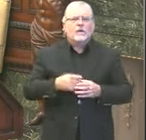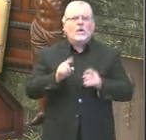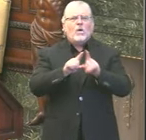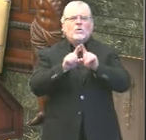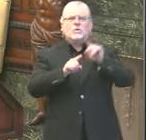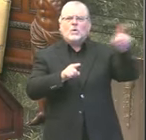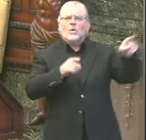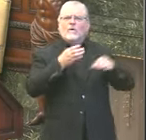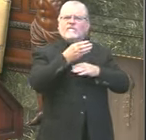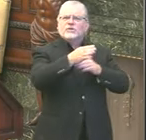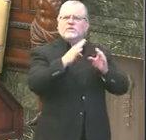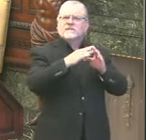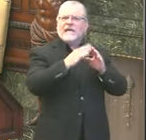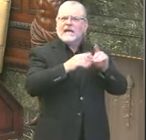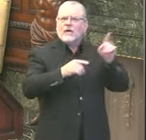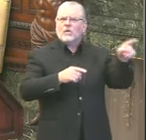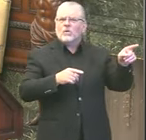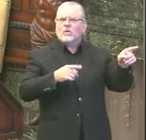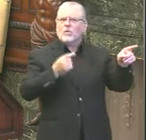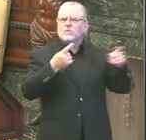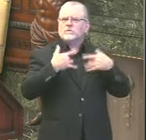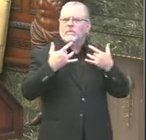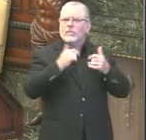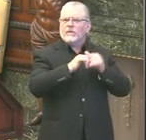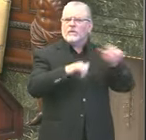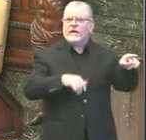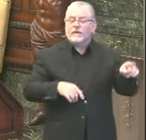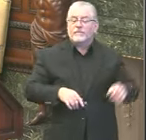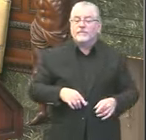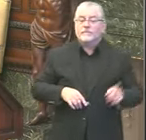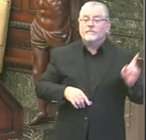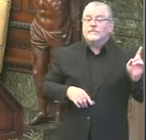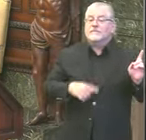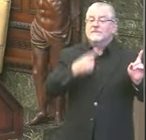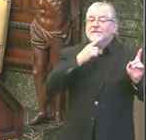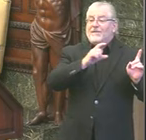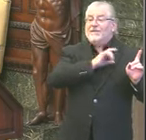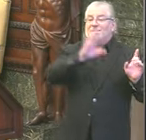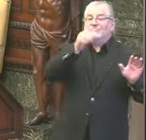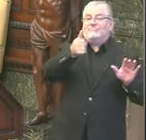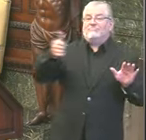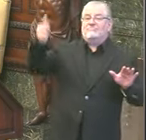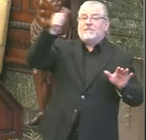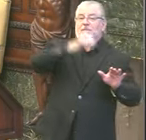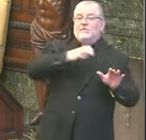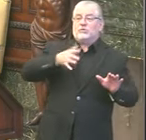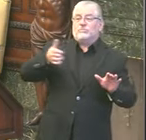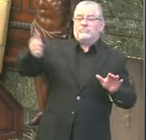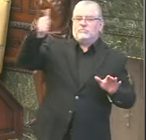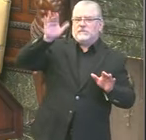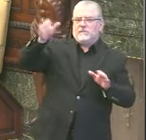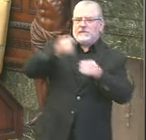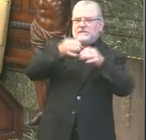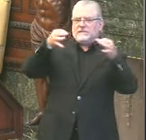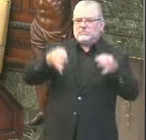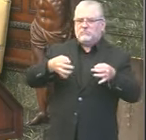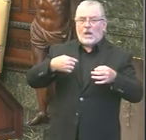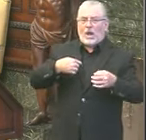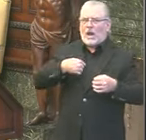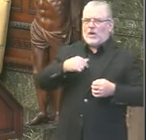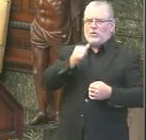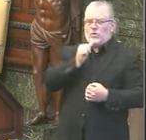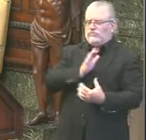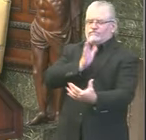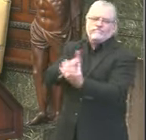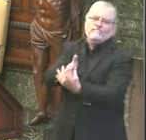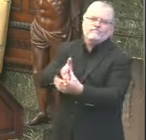commissioner. I made sure that since I've been mayor for going on 5 years now, that I do not intercede and try